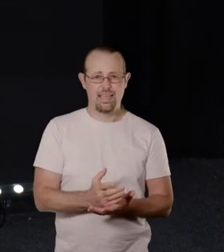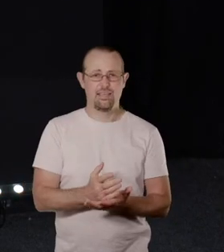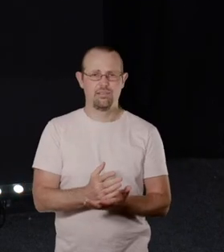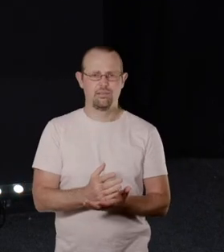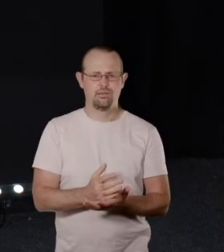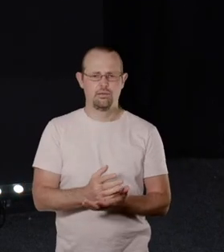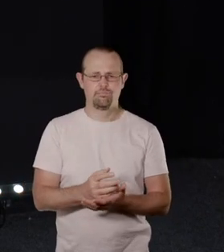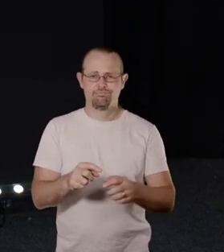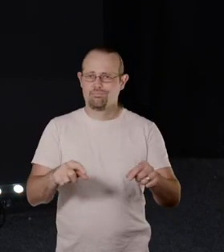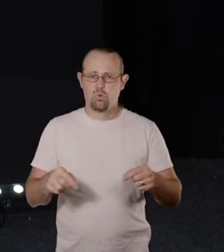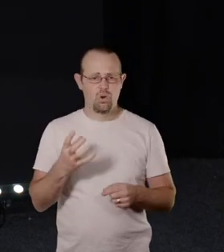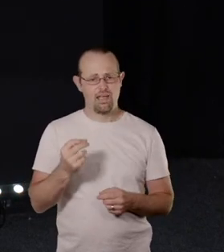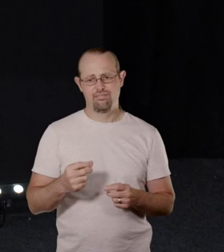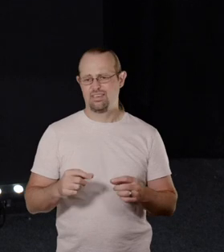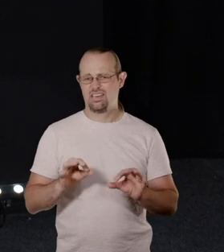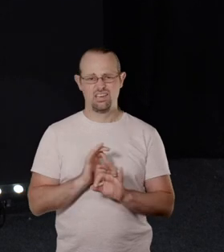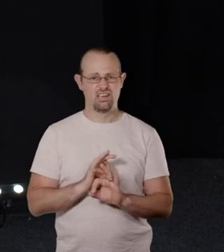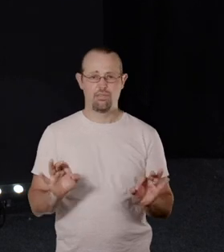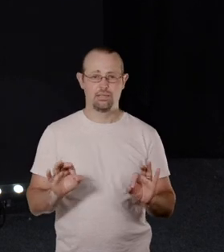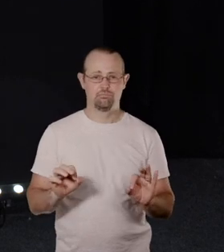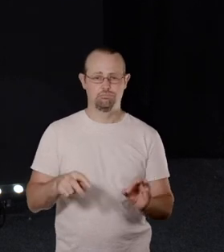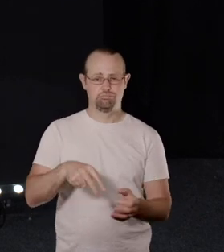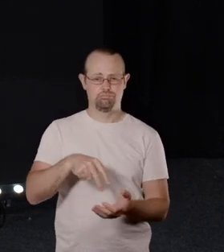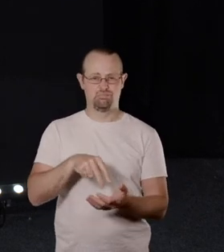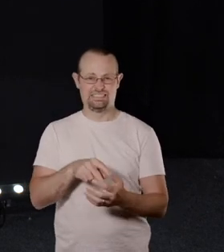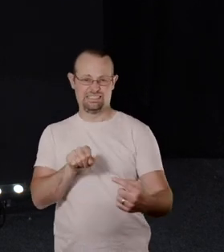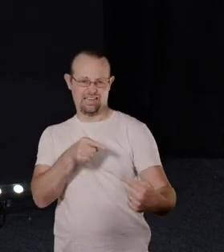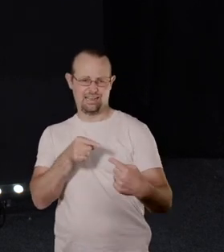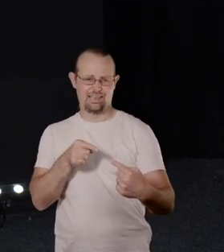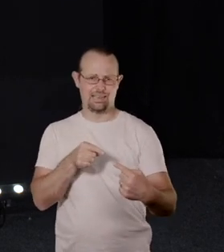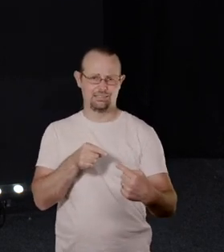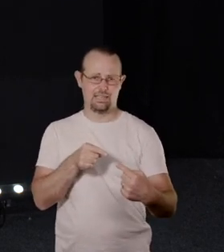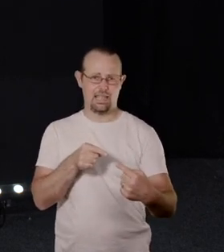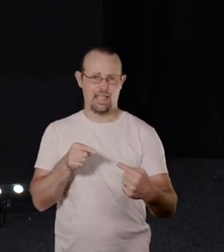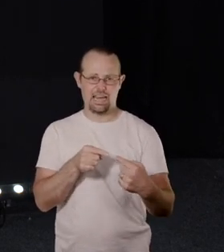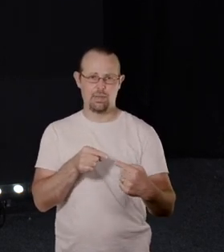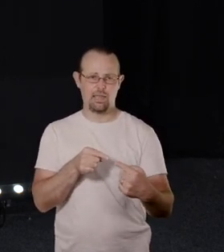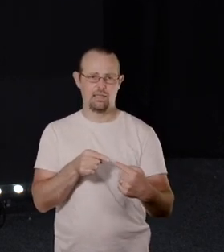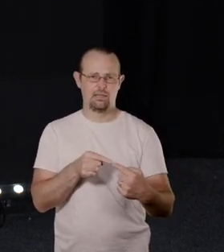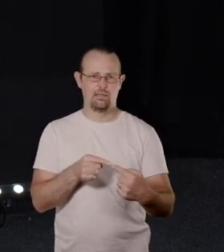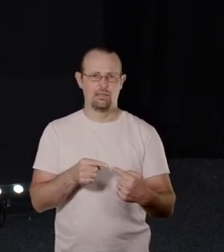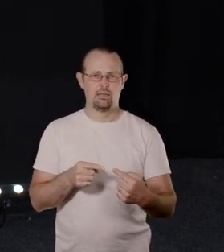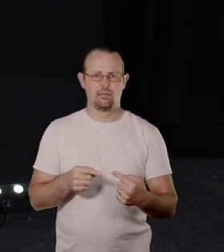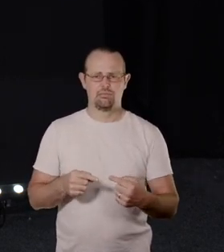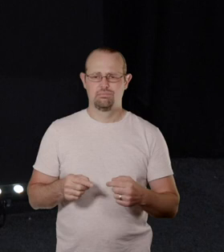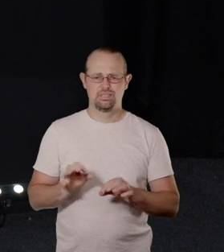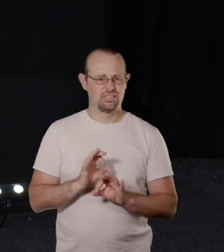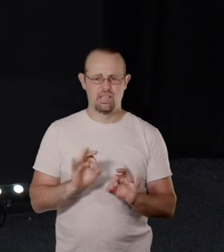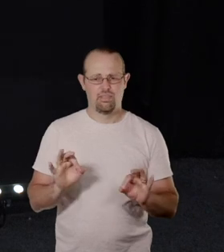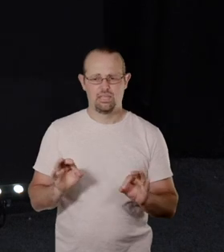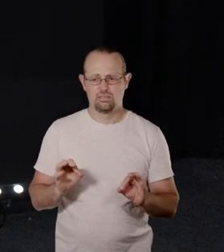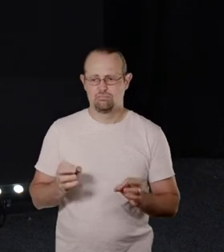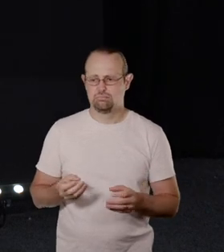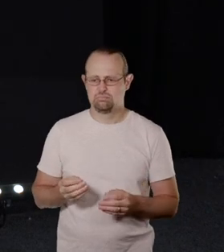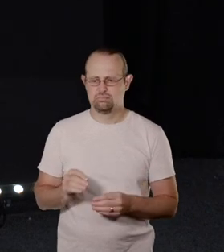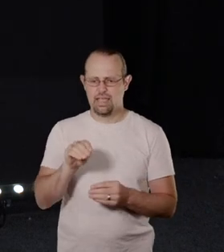stand up with against the enemy. We've nothing to give our friends and our neighbours because our confession is shot. And we've nothing then to invest into